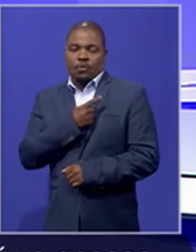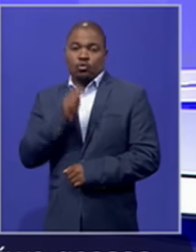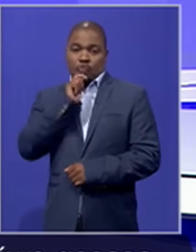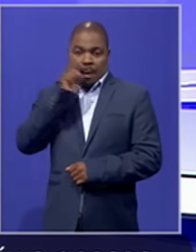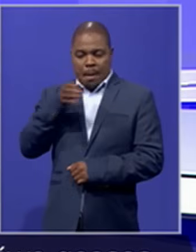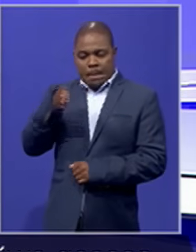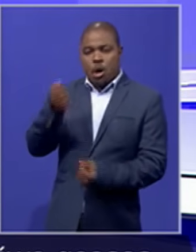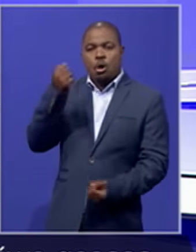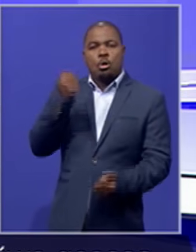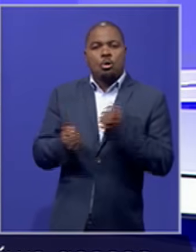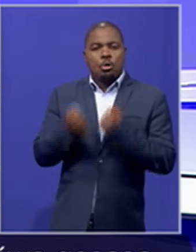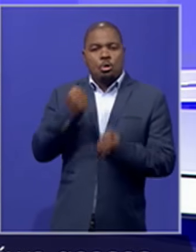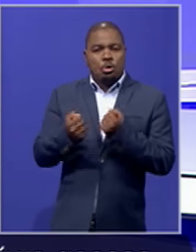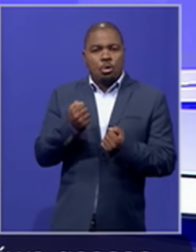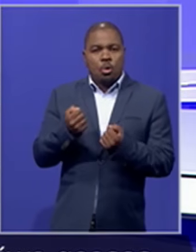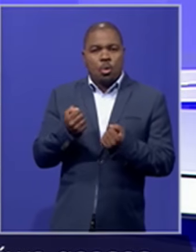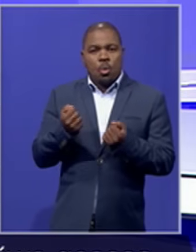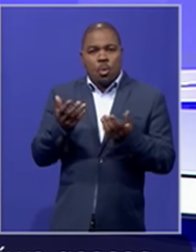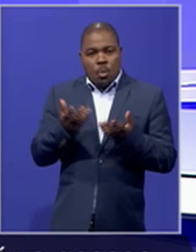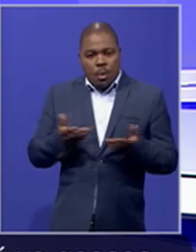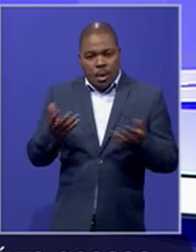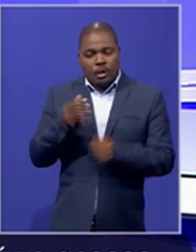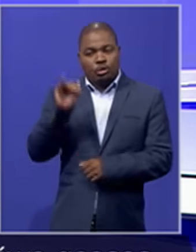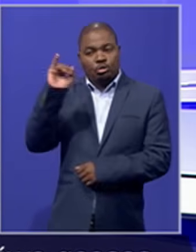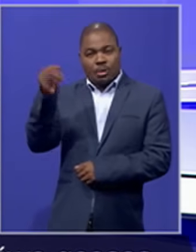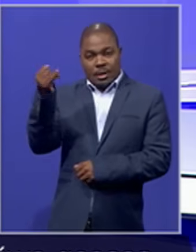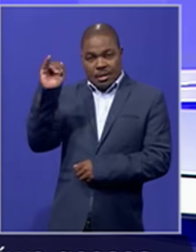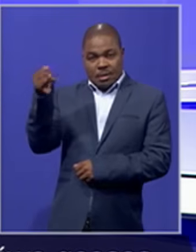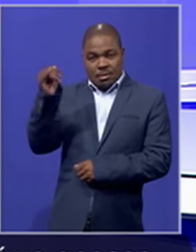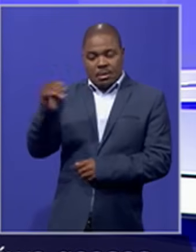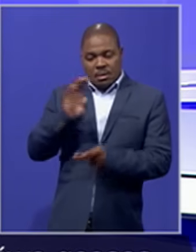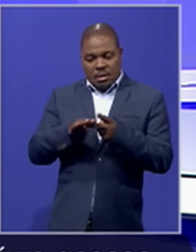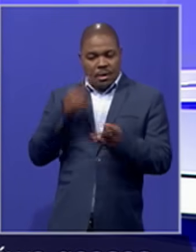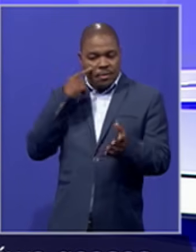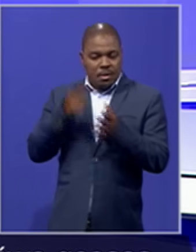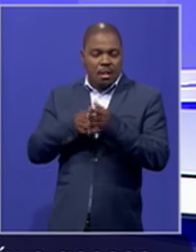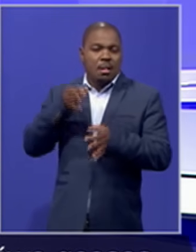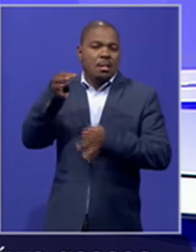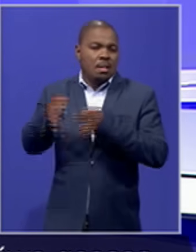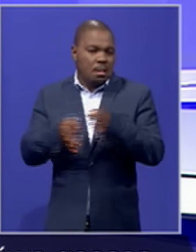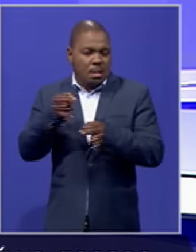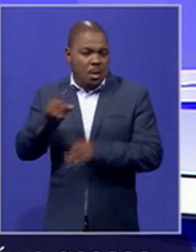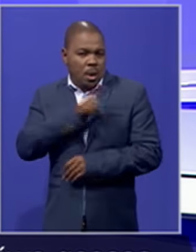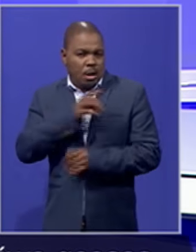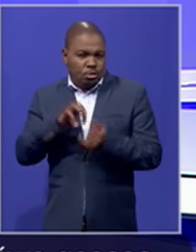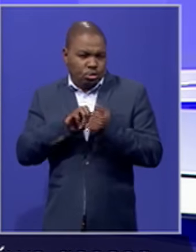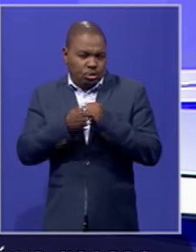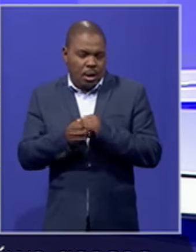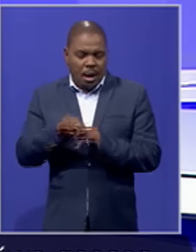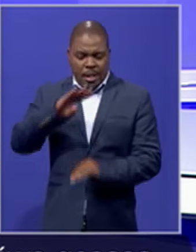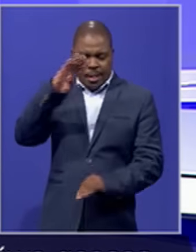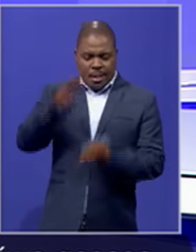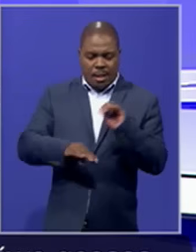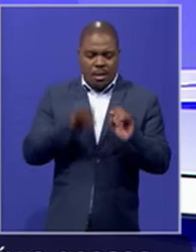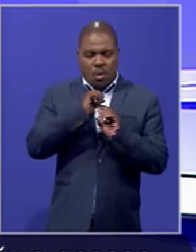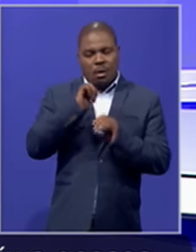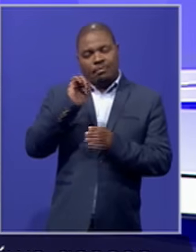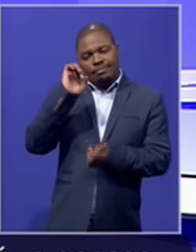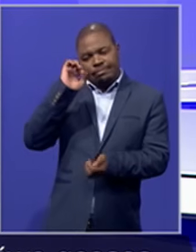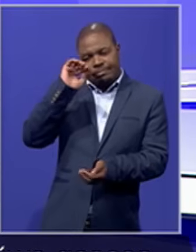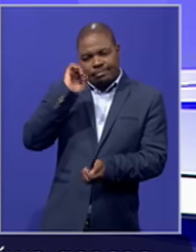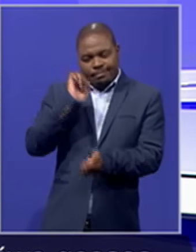tšwelela kgorongkgolo ya tsheko ka Johannesburg go tšweletša bohlatse mabapi le maiteko a go fokotša sekwebo le ge go